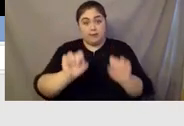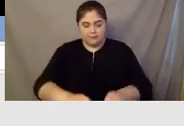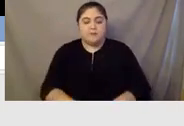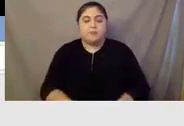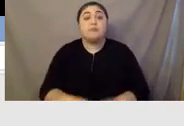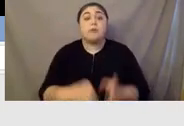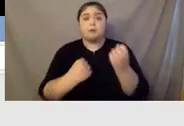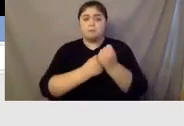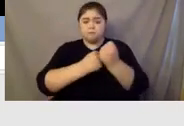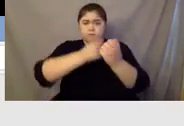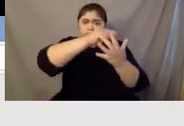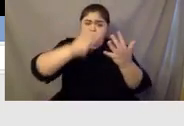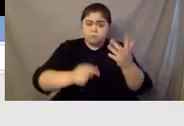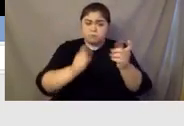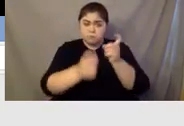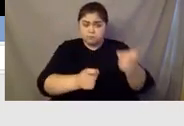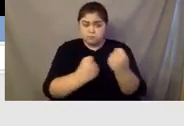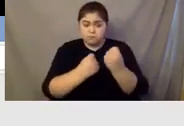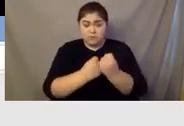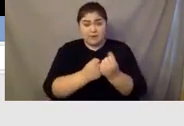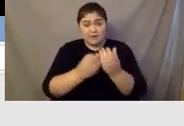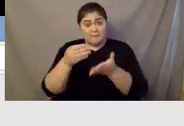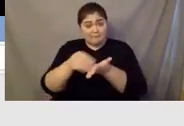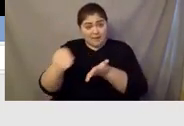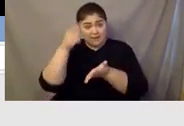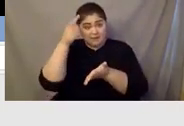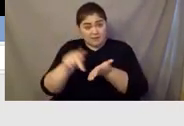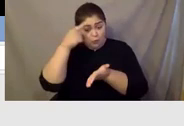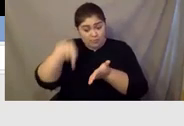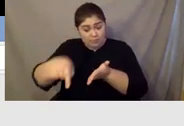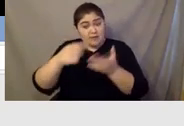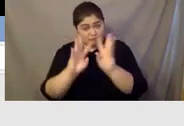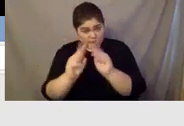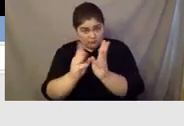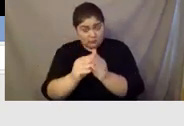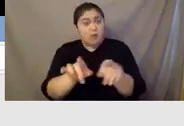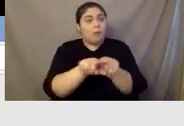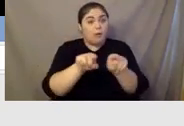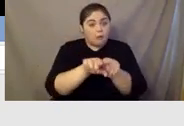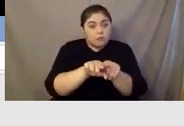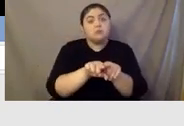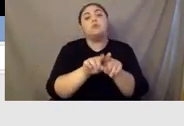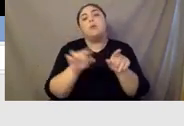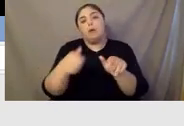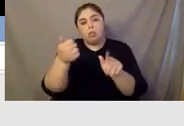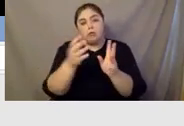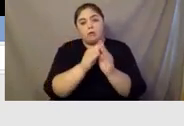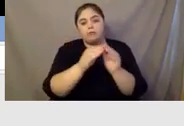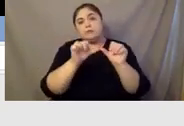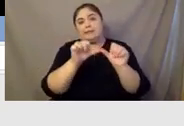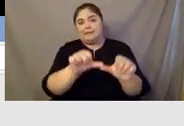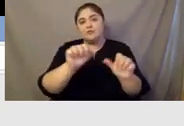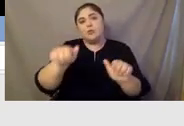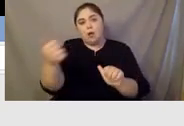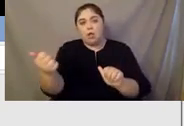these sponsors not only funds this webinar series, but also extends beyond the conference to continue elder abuse